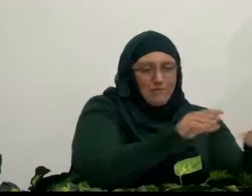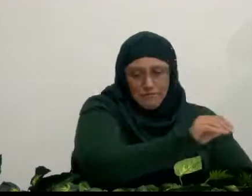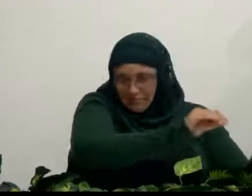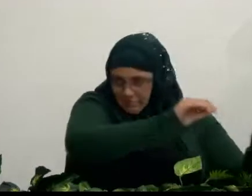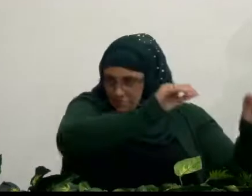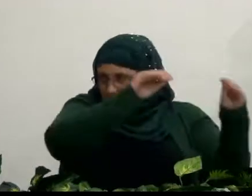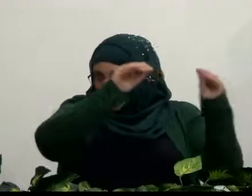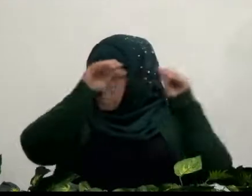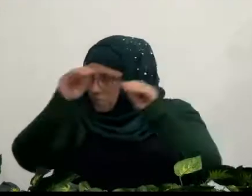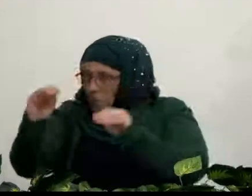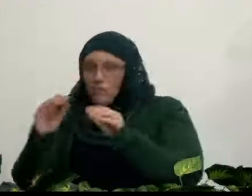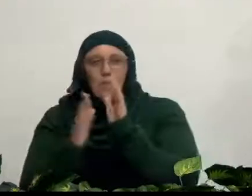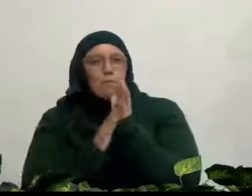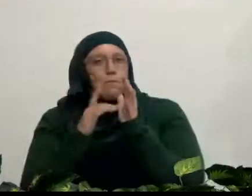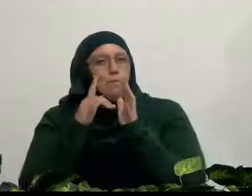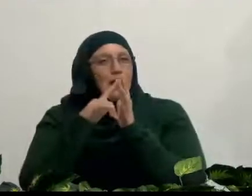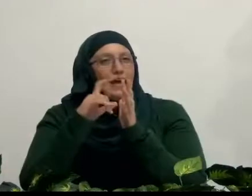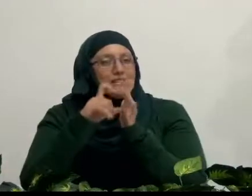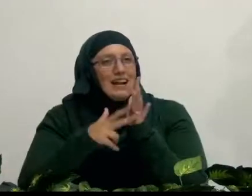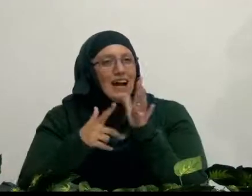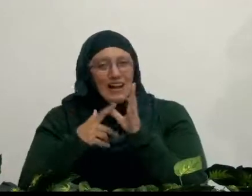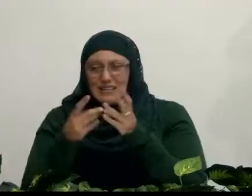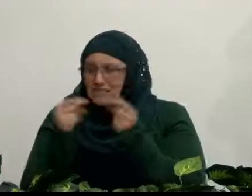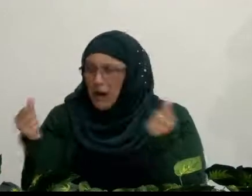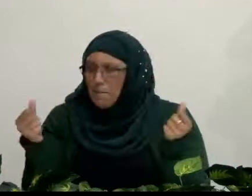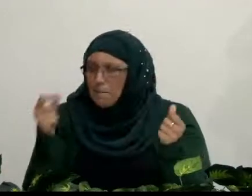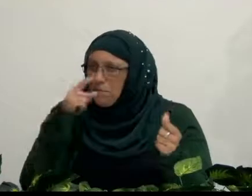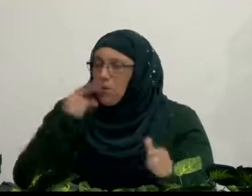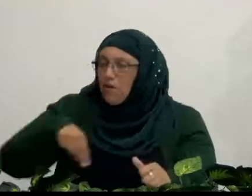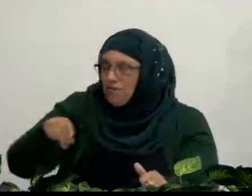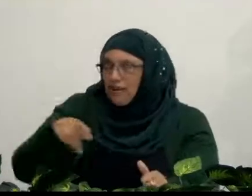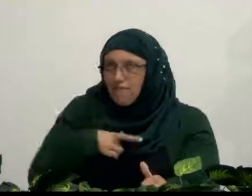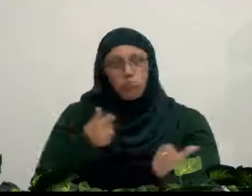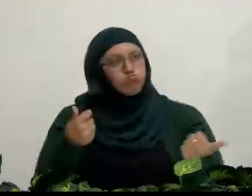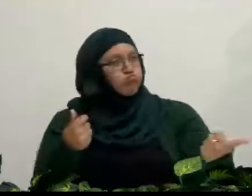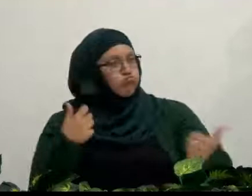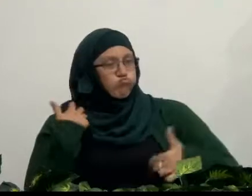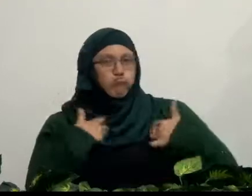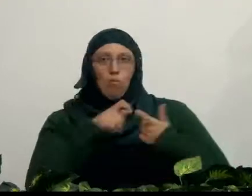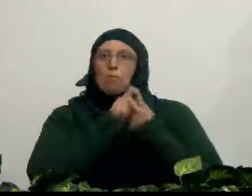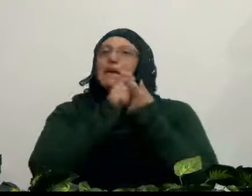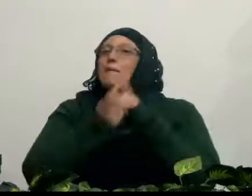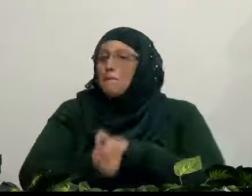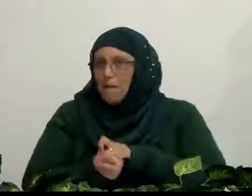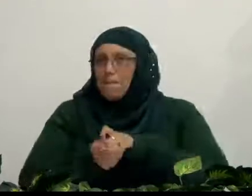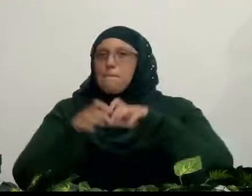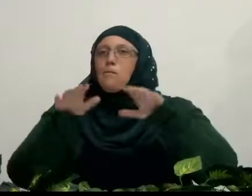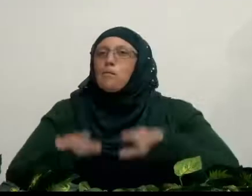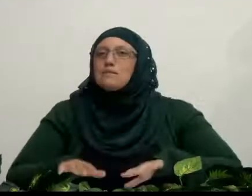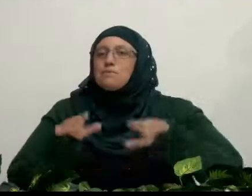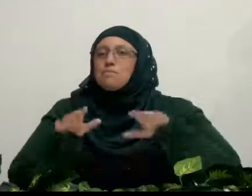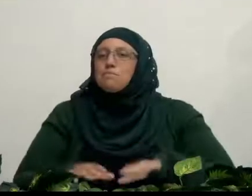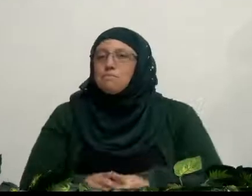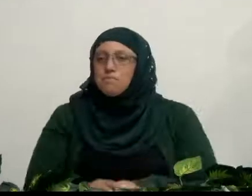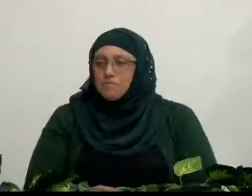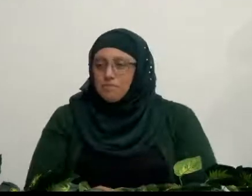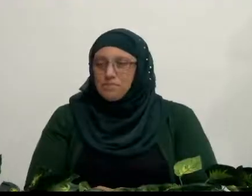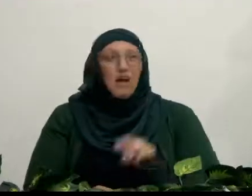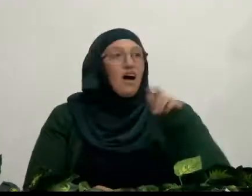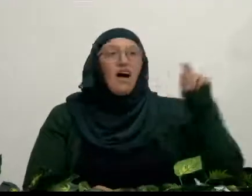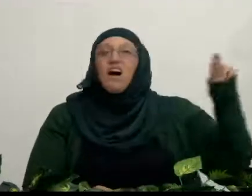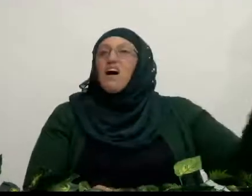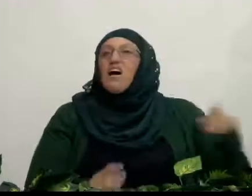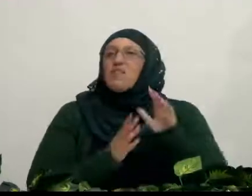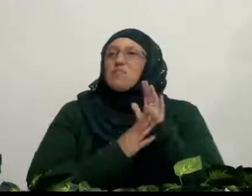Medina, residents of Medina who embrace Islam. And we have some Muslims in Mecca under the severe pressure of